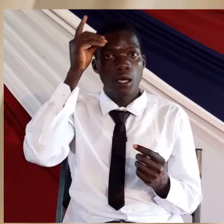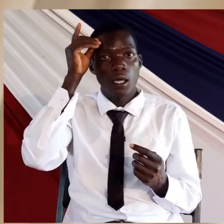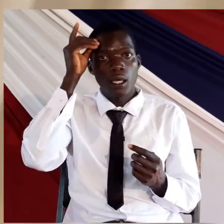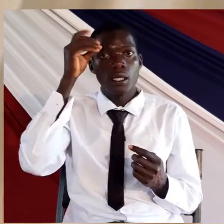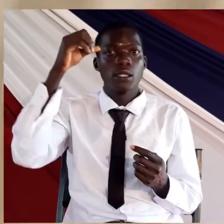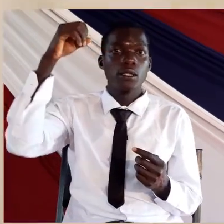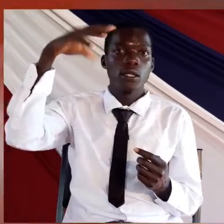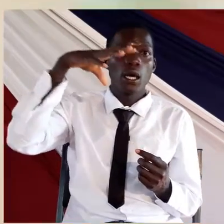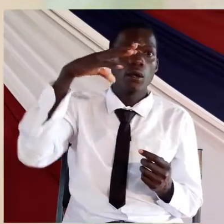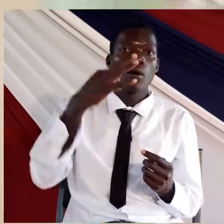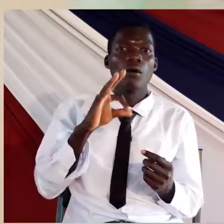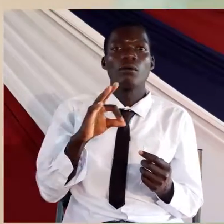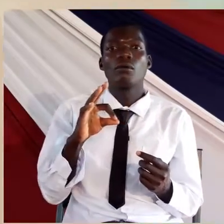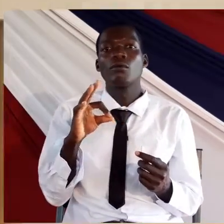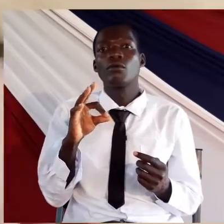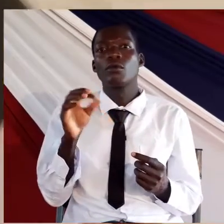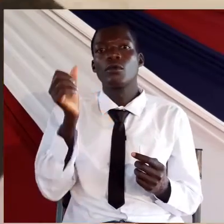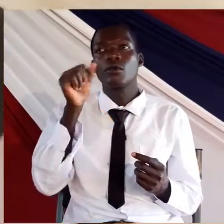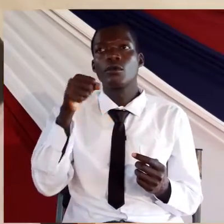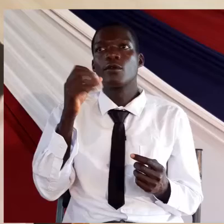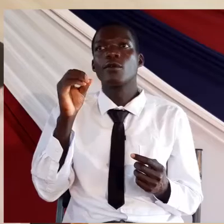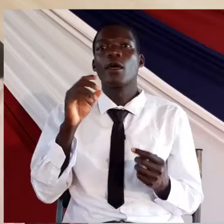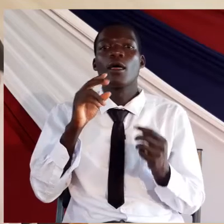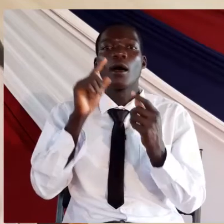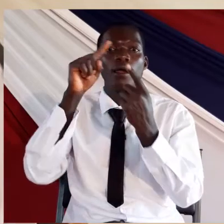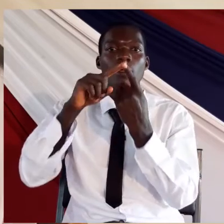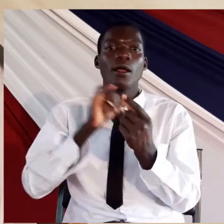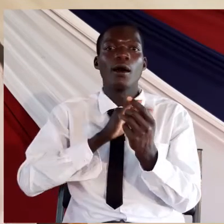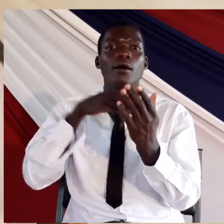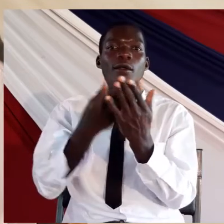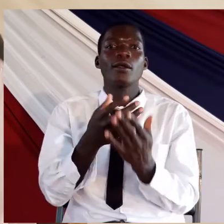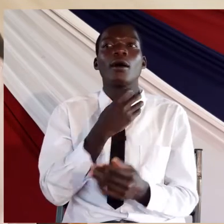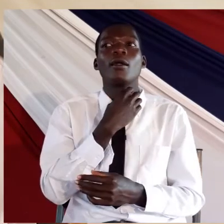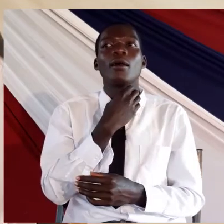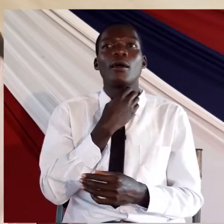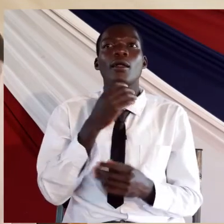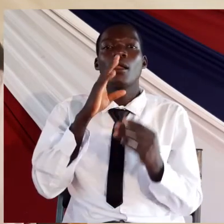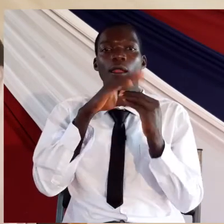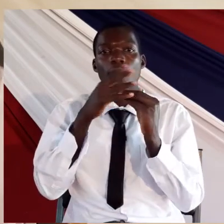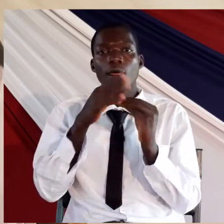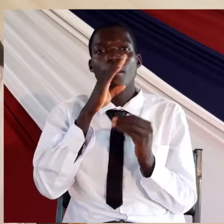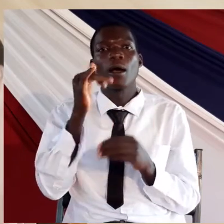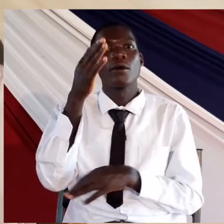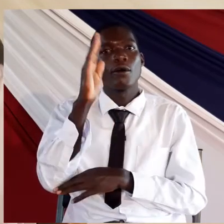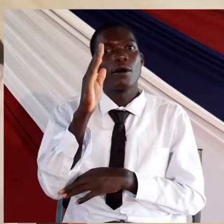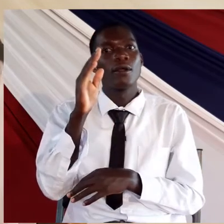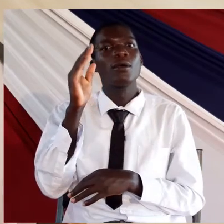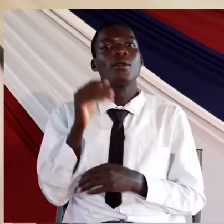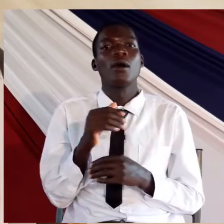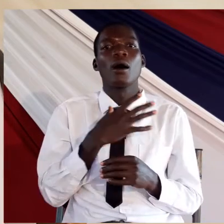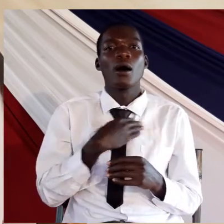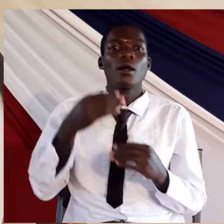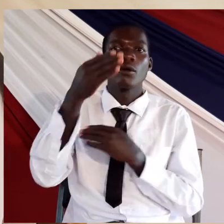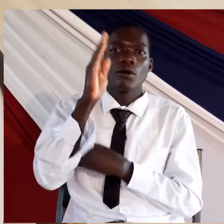of so and so, the son of so and so, until I reach Adam, created by God. Yes. And God